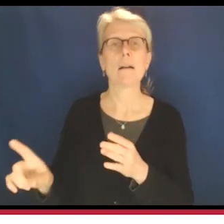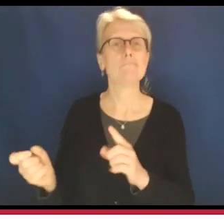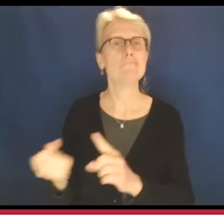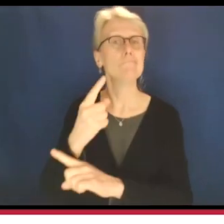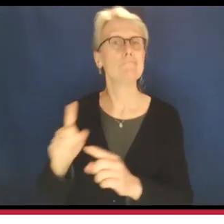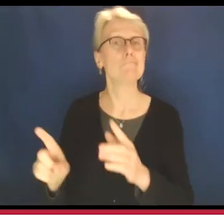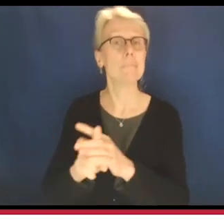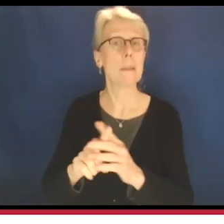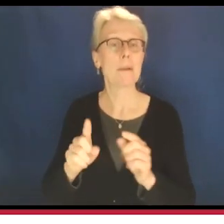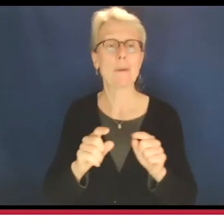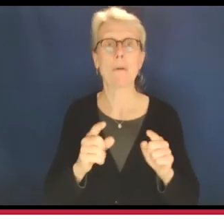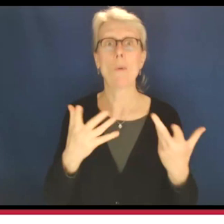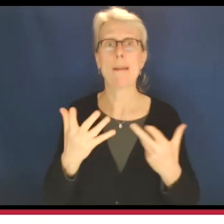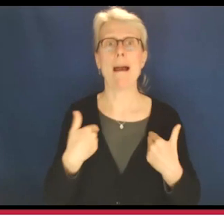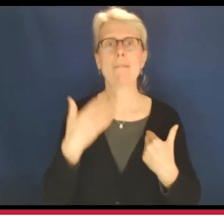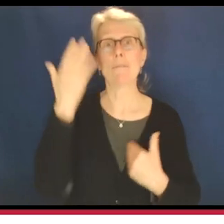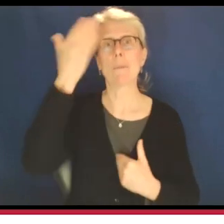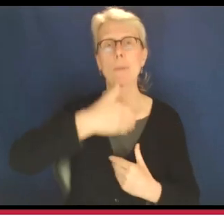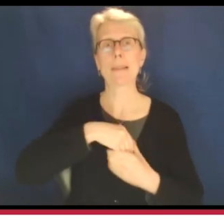reactivation.